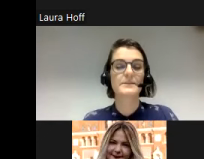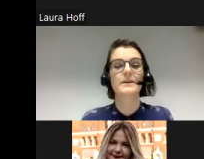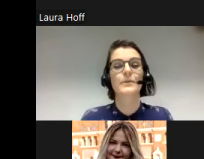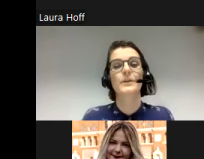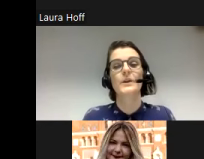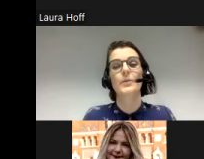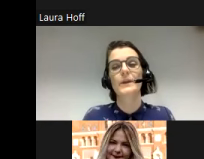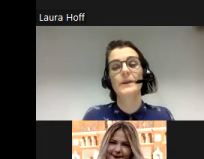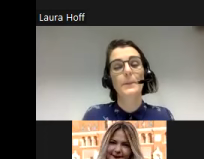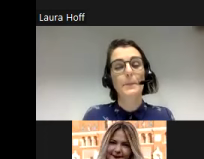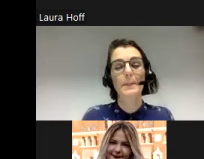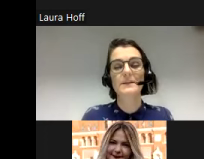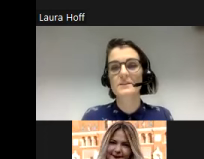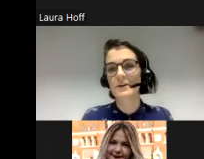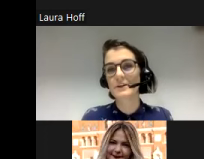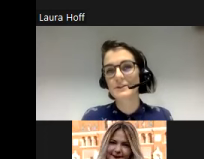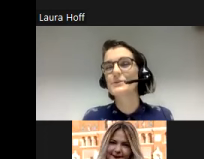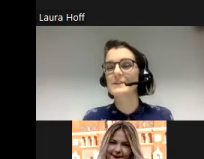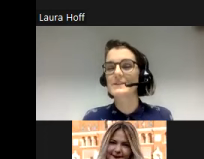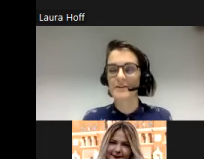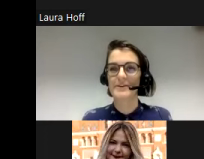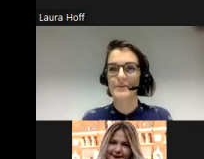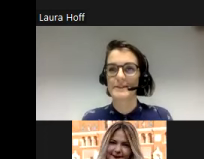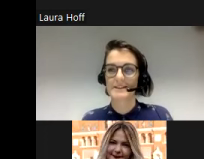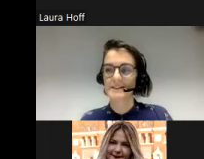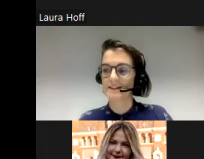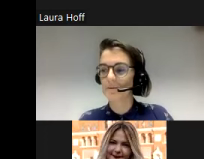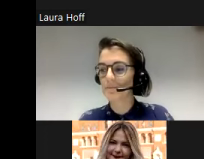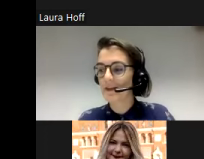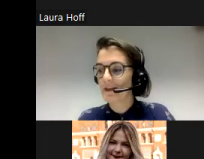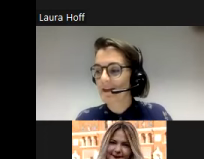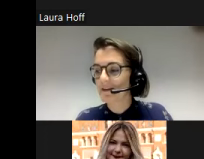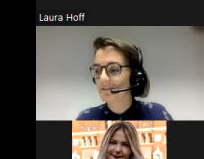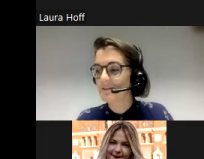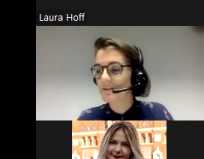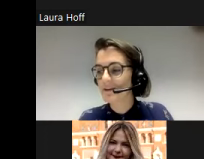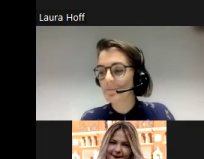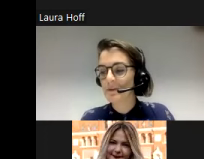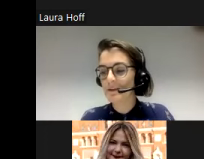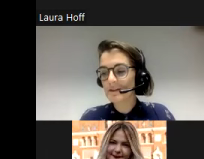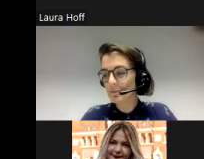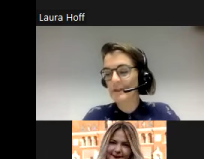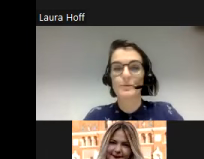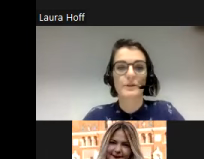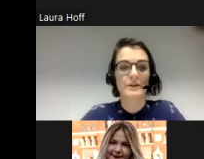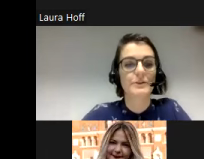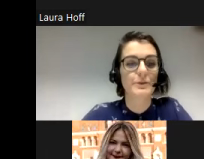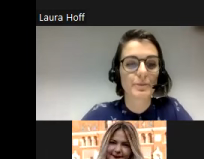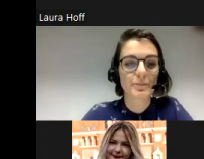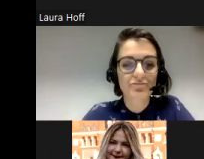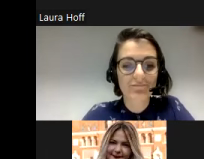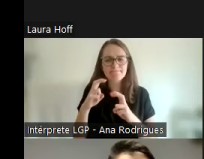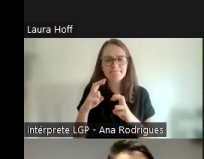And we started to discover this a little. And here is what I would like